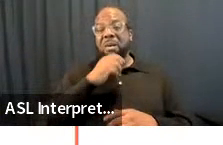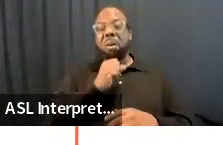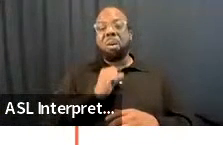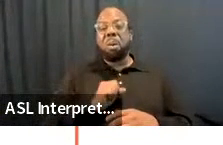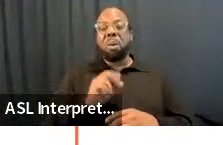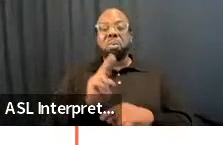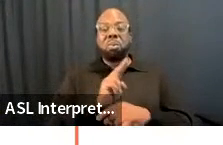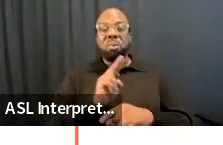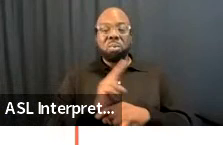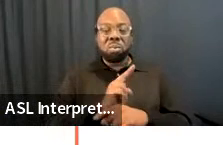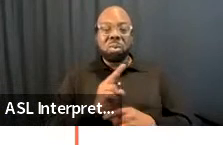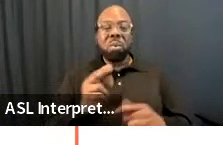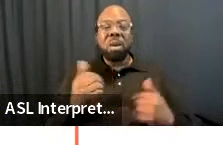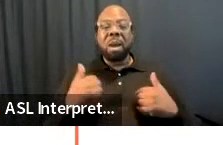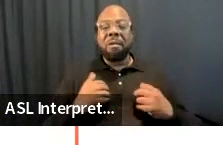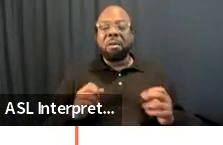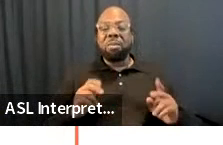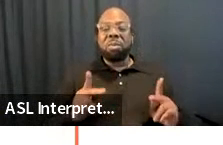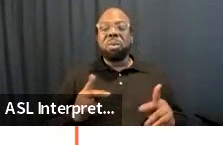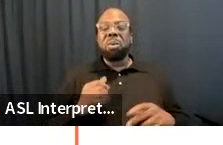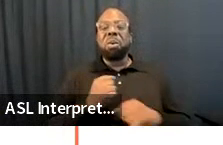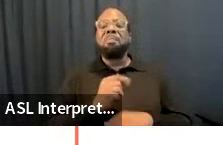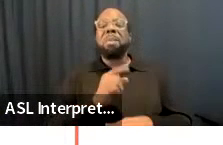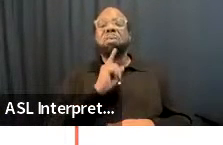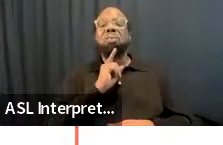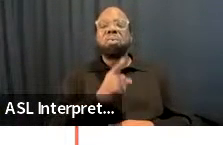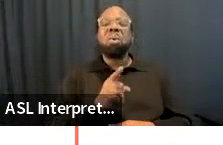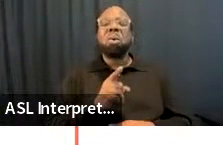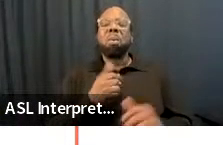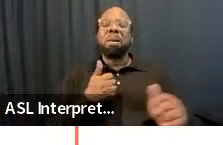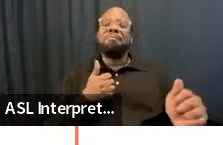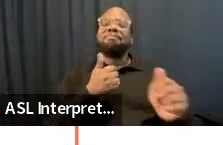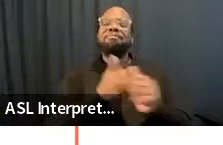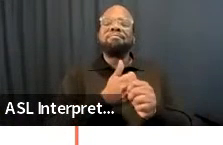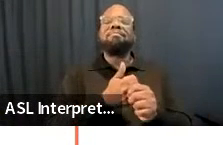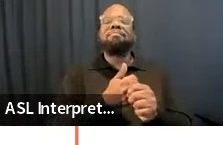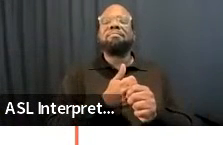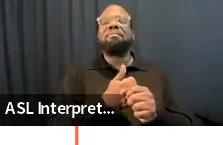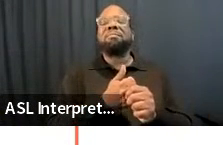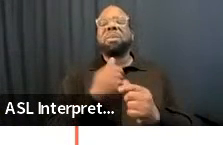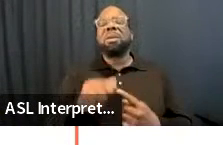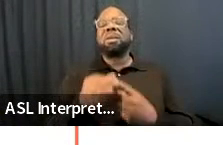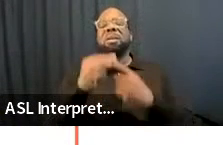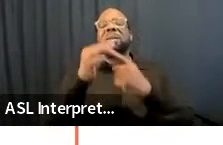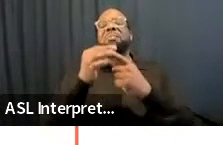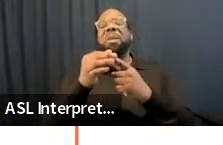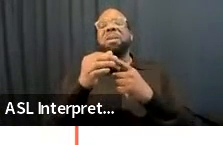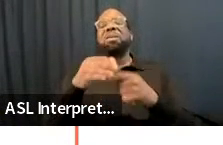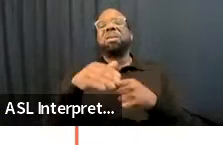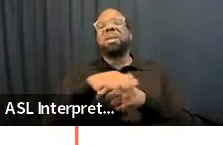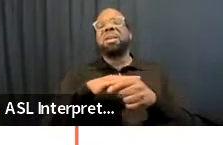uses, and we have an opportunity to make sure that we're updating that special district text as well.